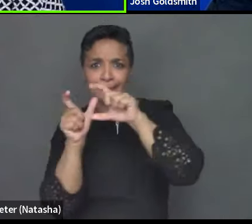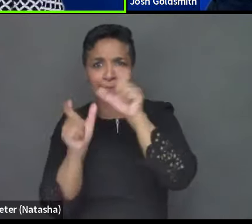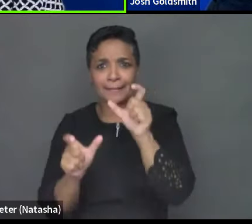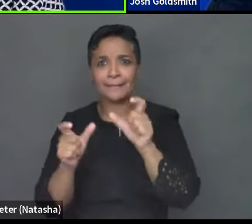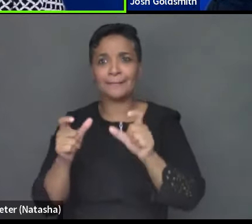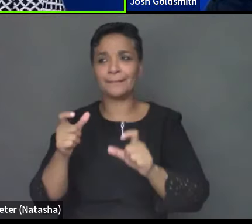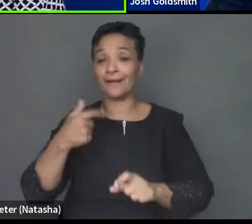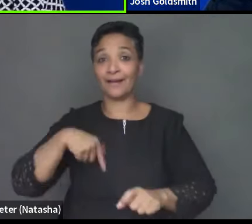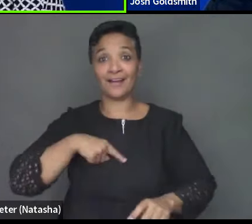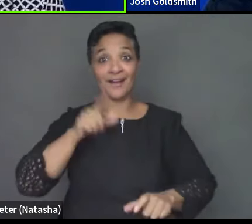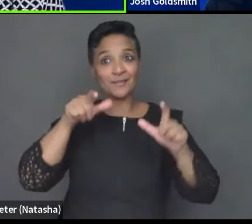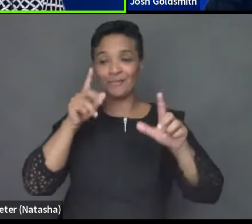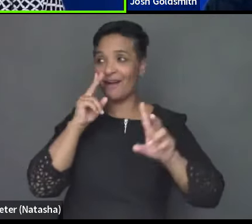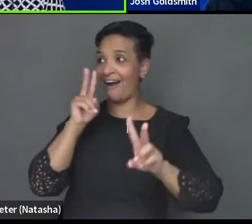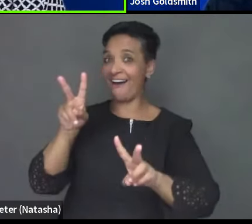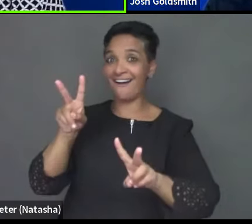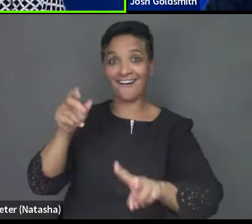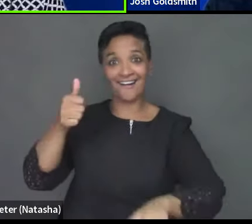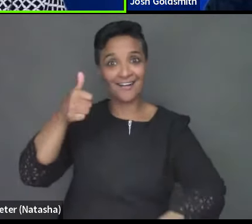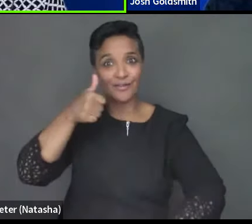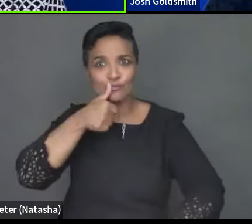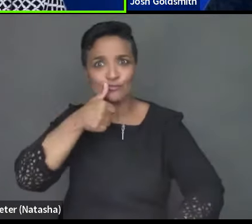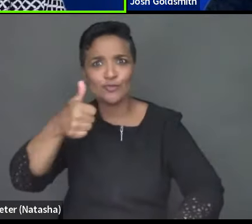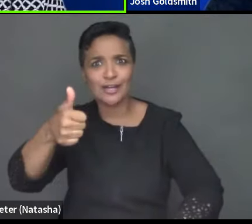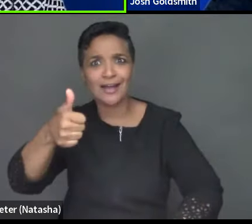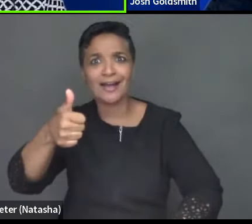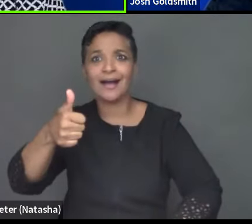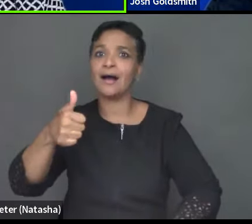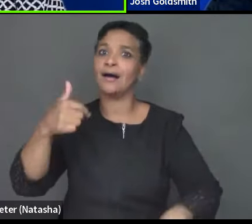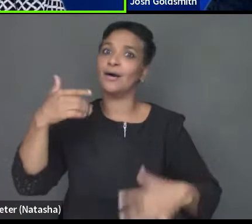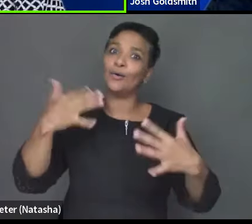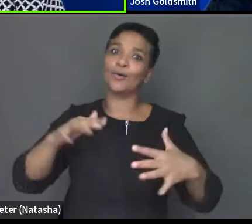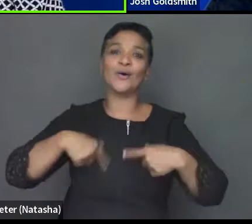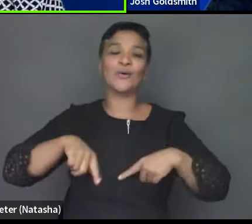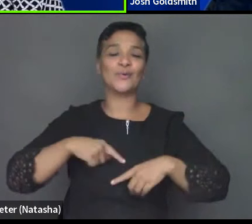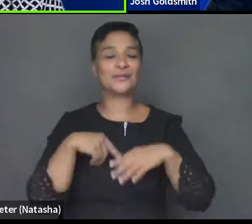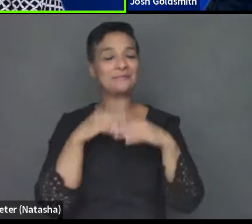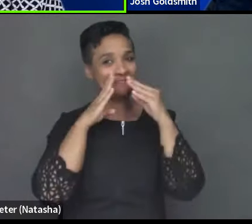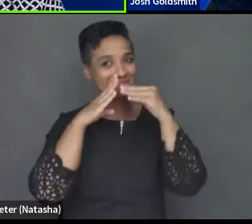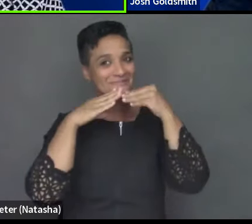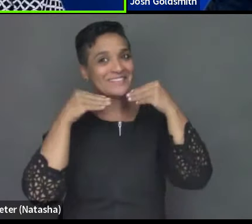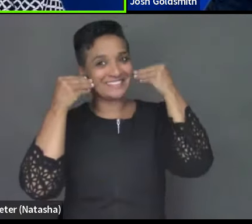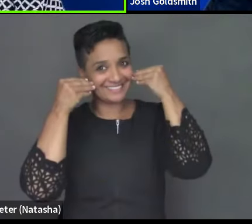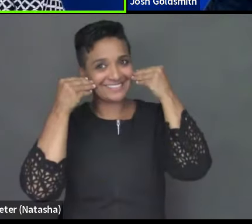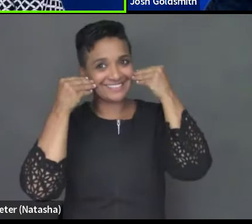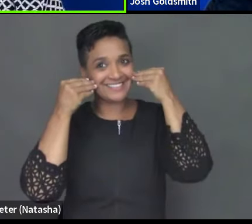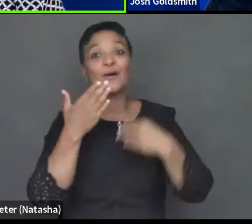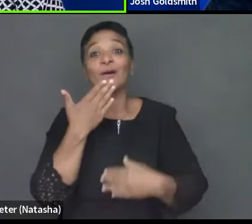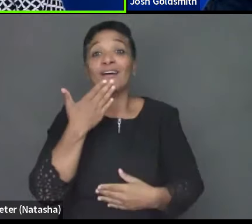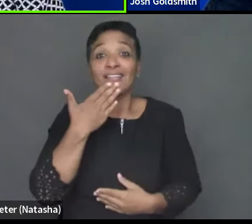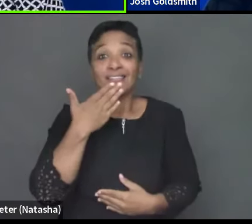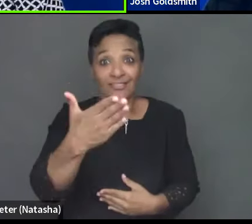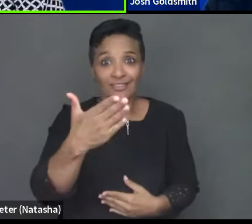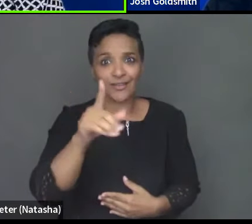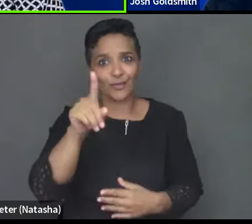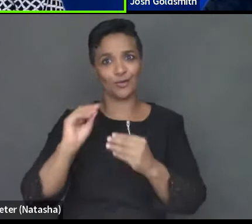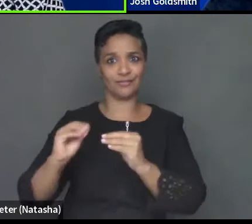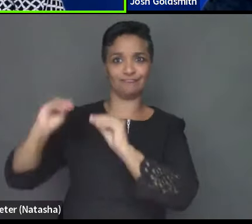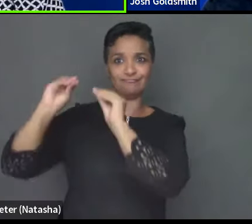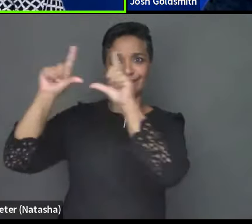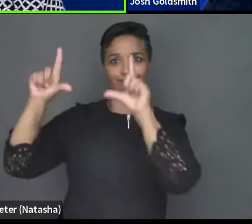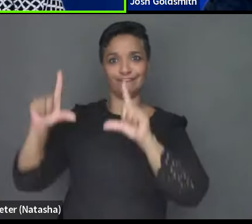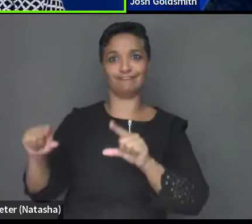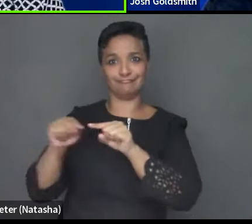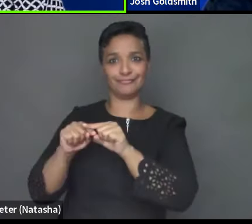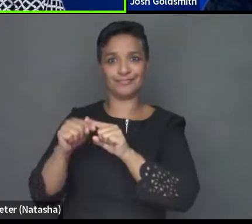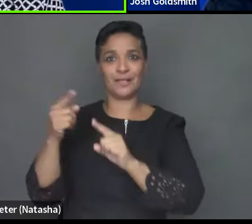our participants, our attendees, it really makes us very, very happy. So thank you for all that. And